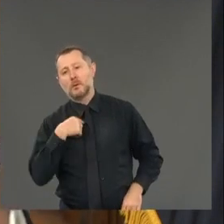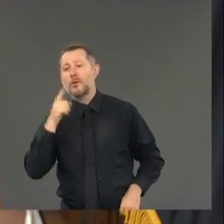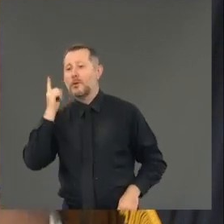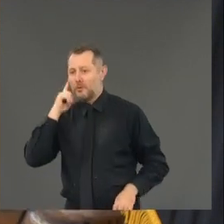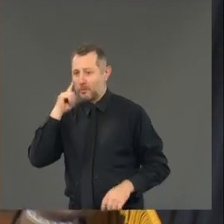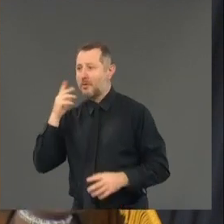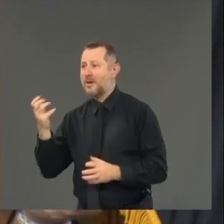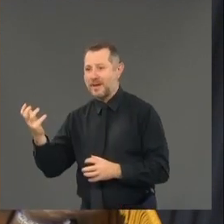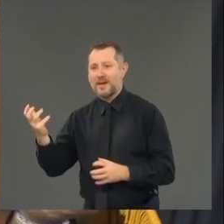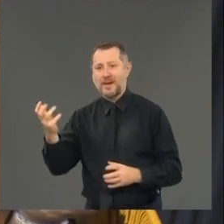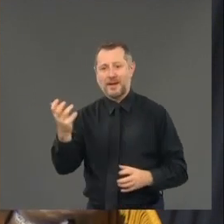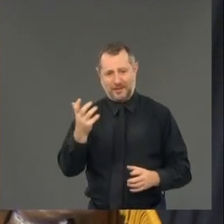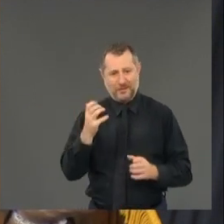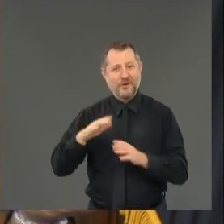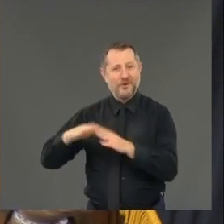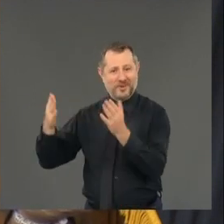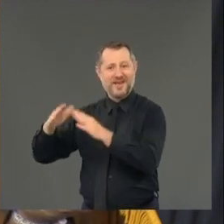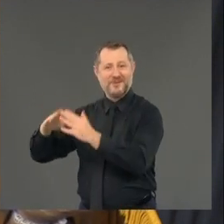are